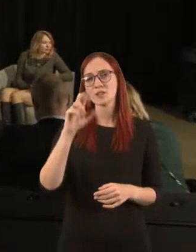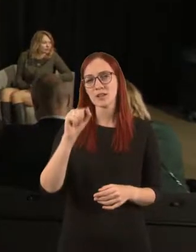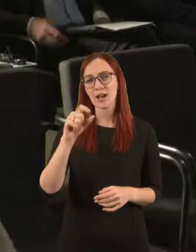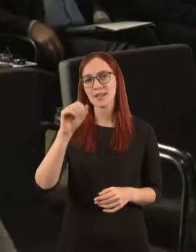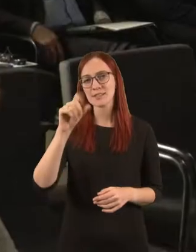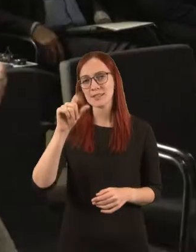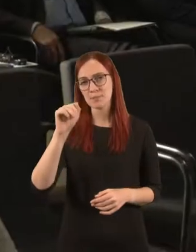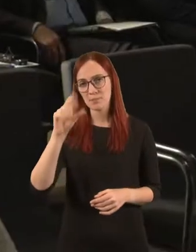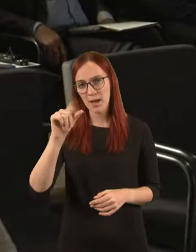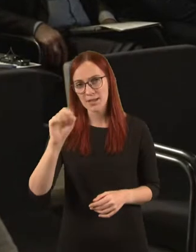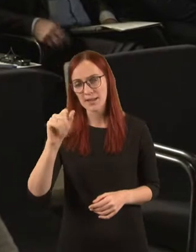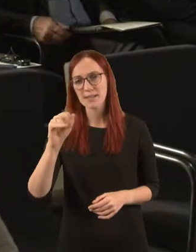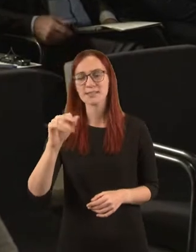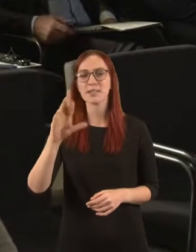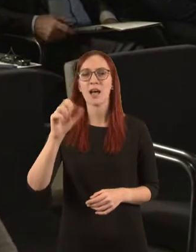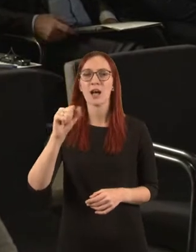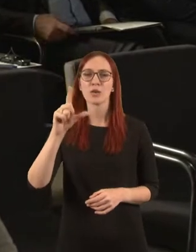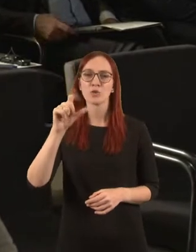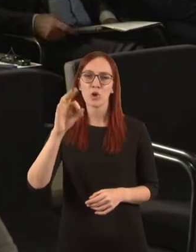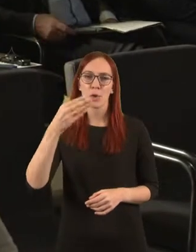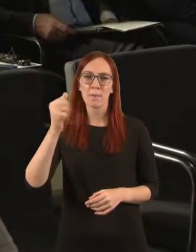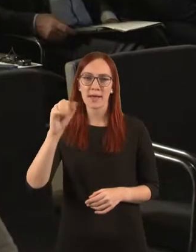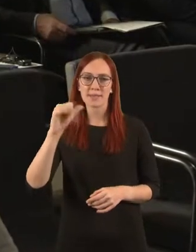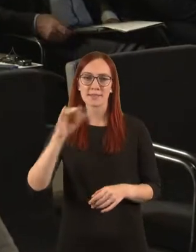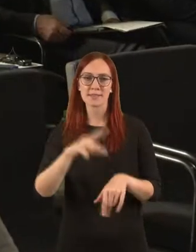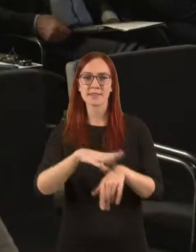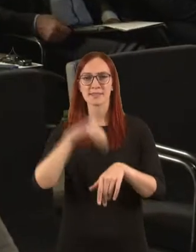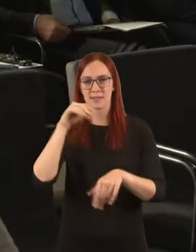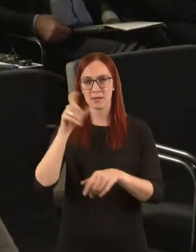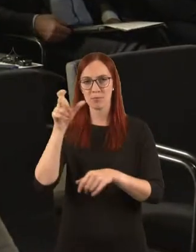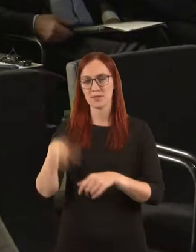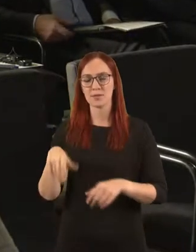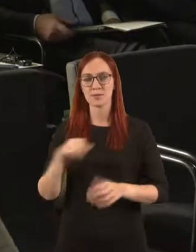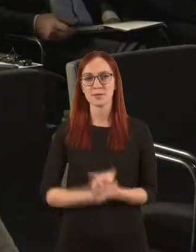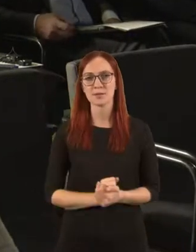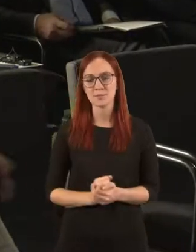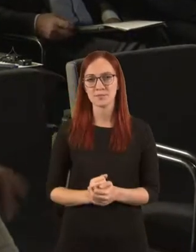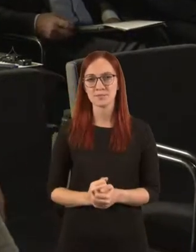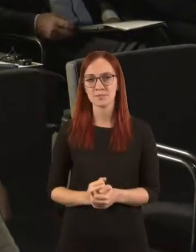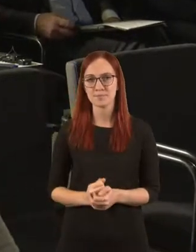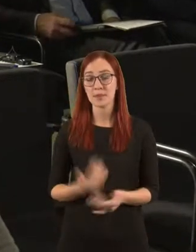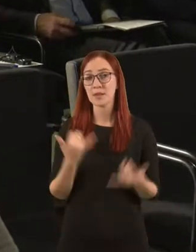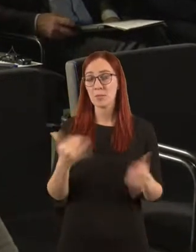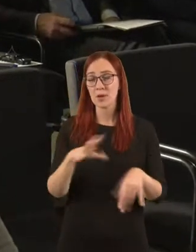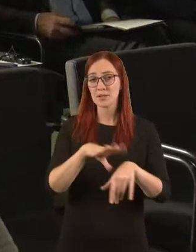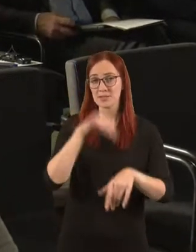I'm Kasparas Adomaitis. I have a question to Mindaugas Sinkevičius.